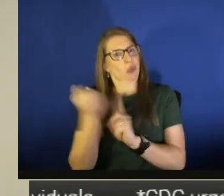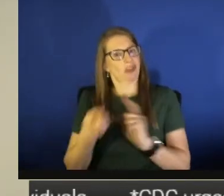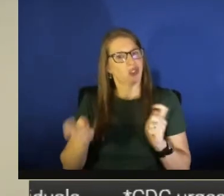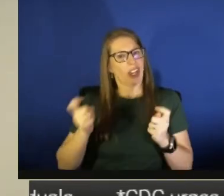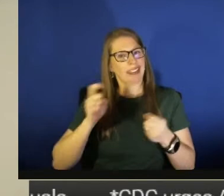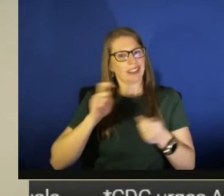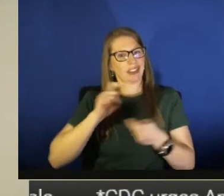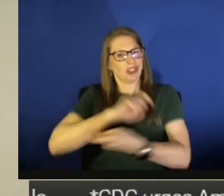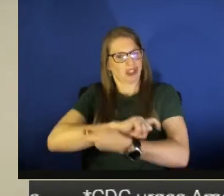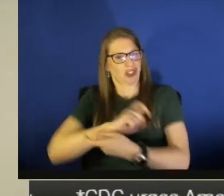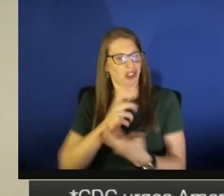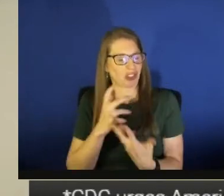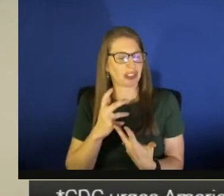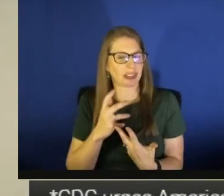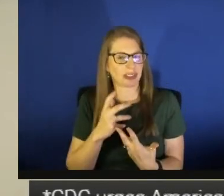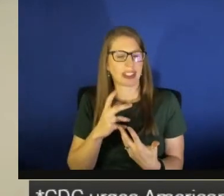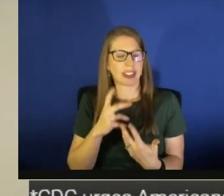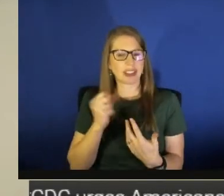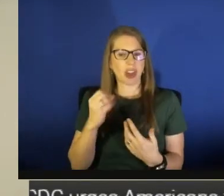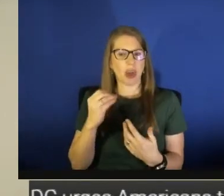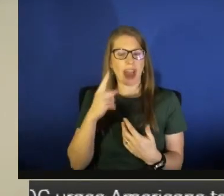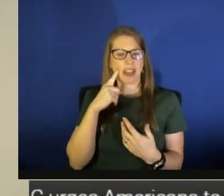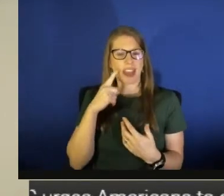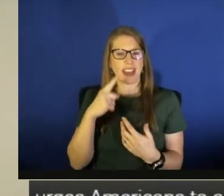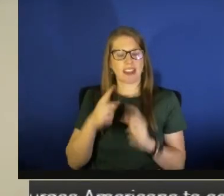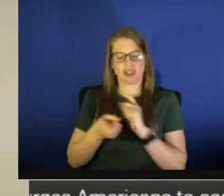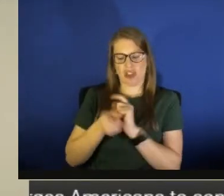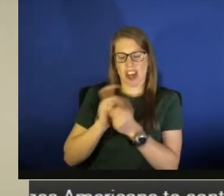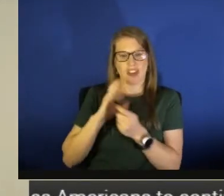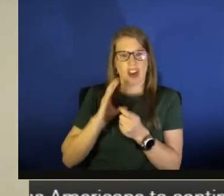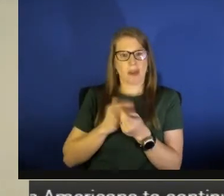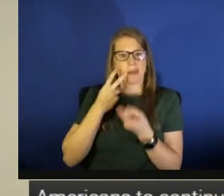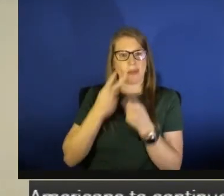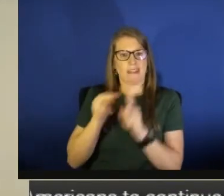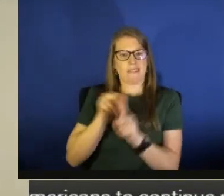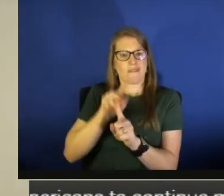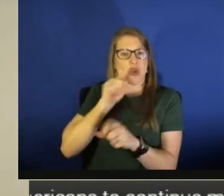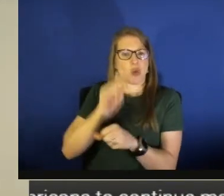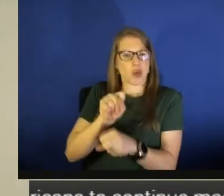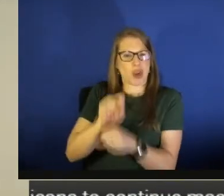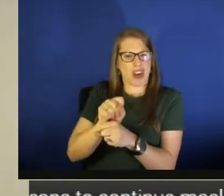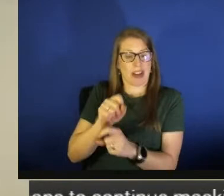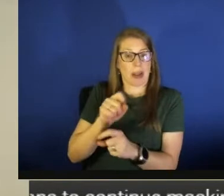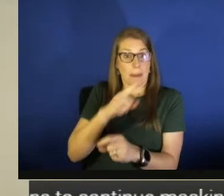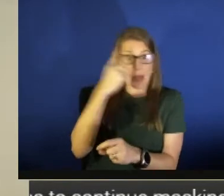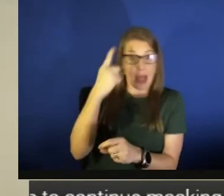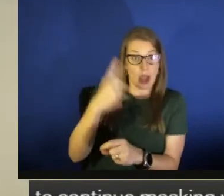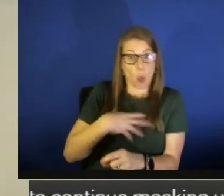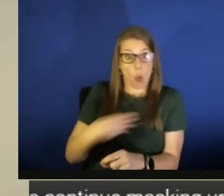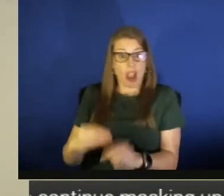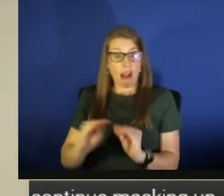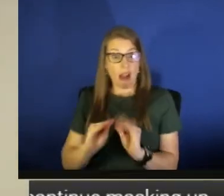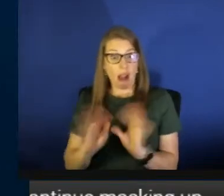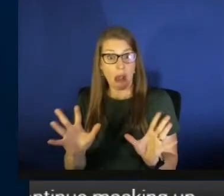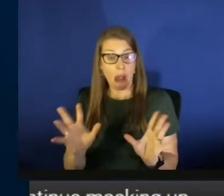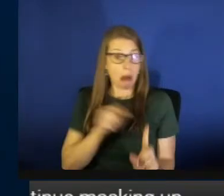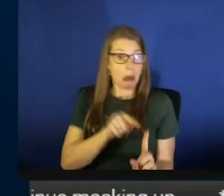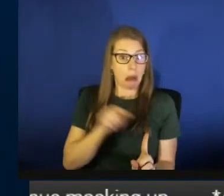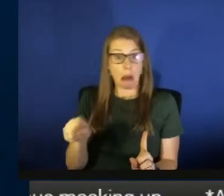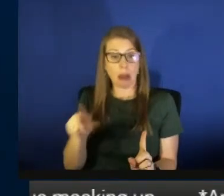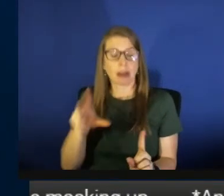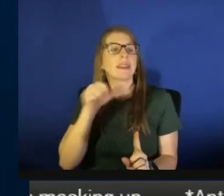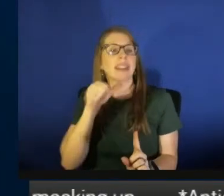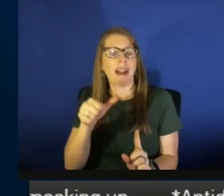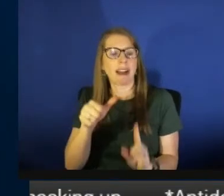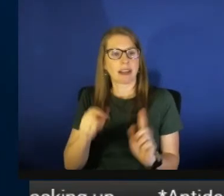changed how we view our job. And it's not always black and white. Sometimes it's evolving. You're right. Yeah. Not good at math and